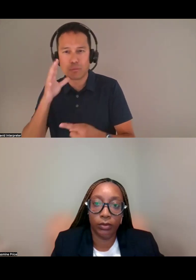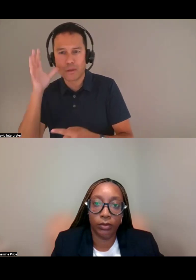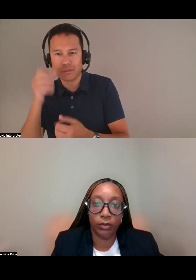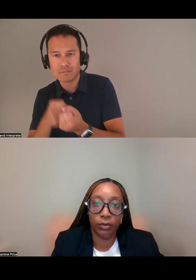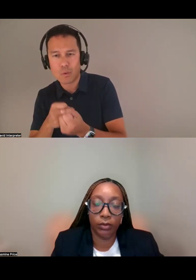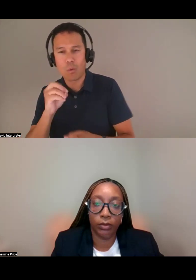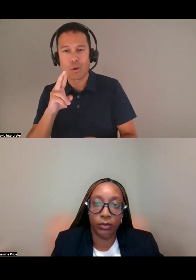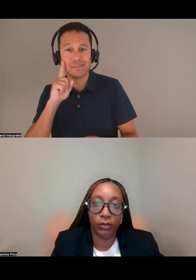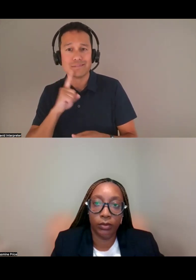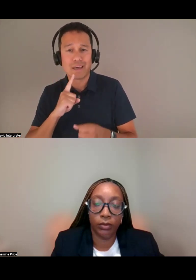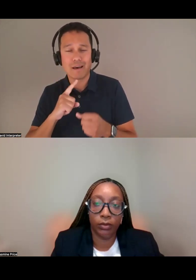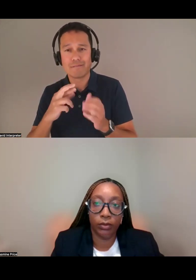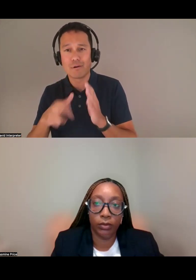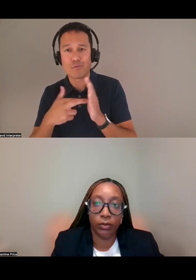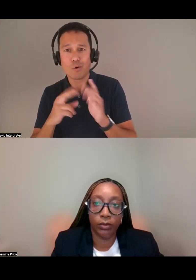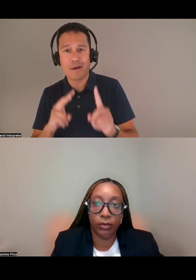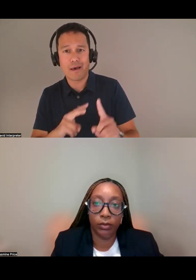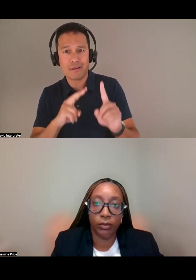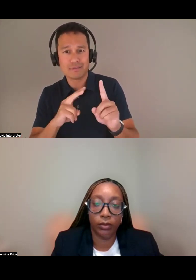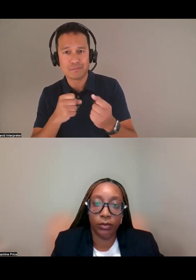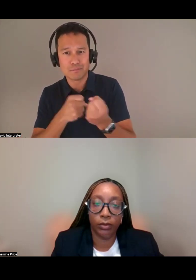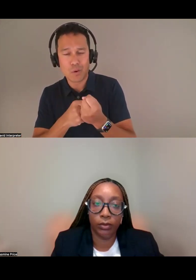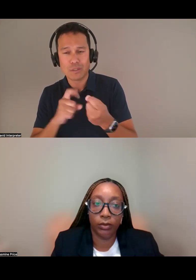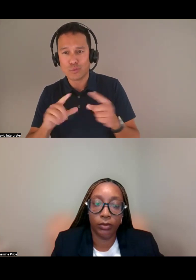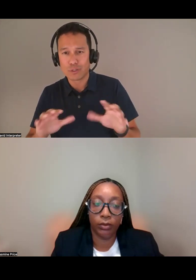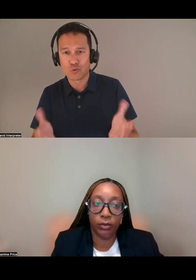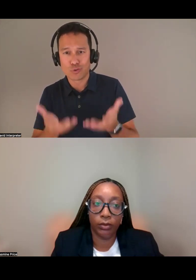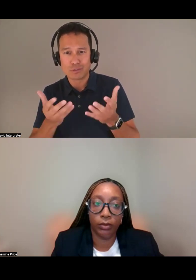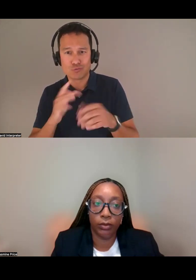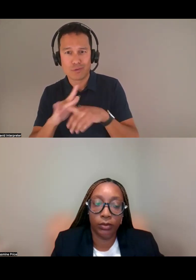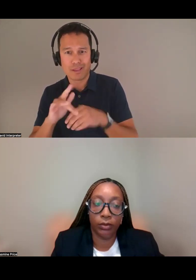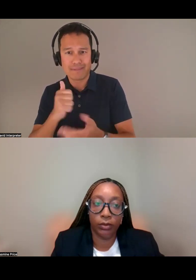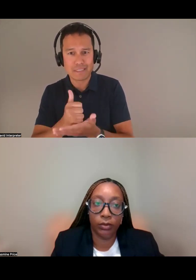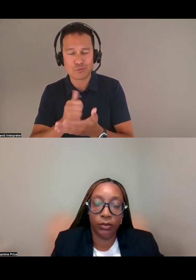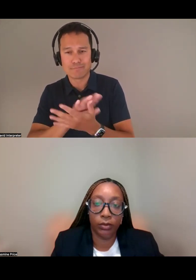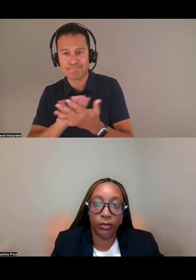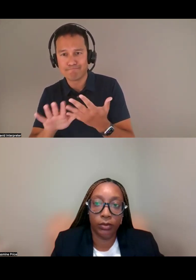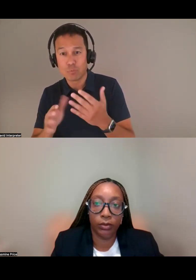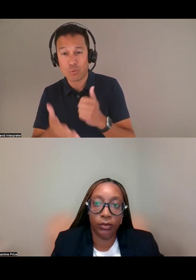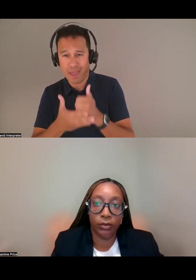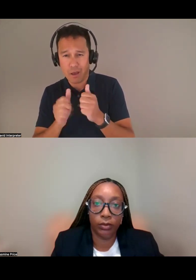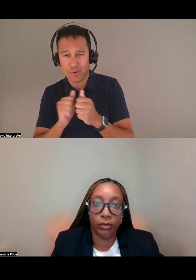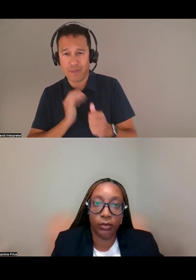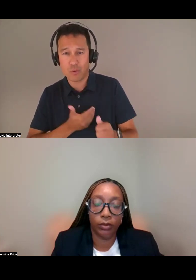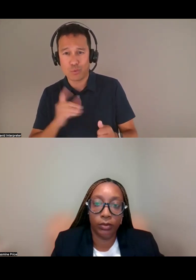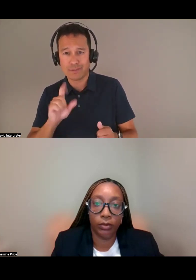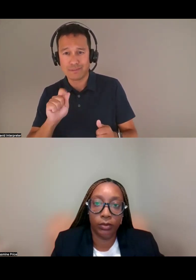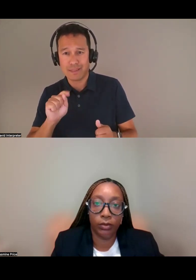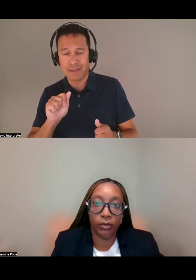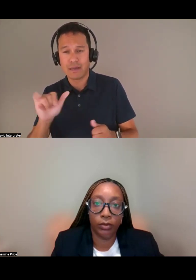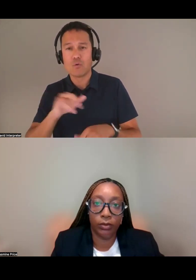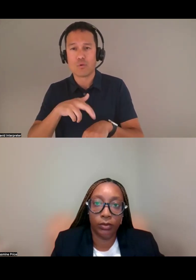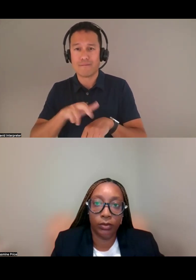to encourage early intervention enrollment? Do you think that would help with the large gap in data between referred to EI